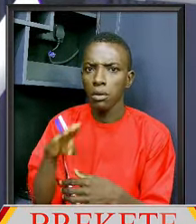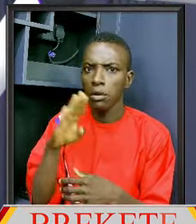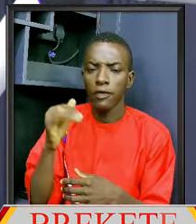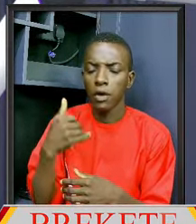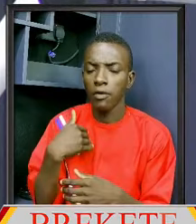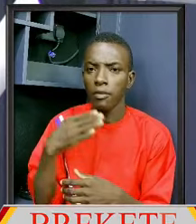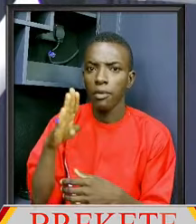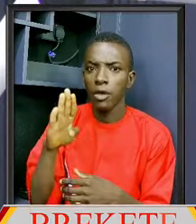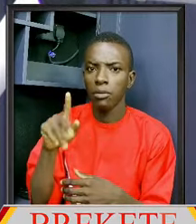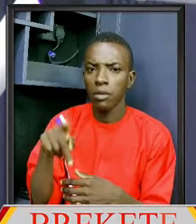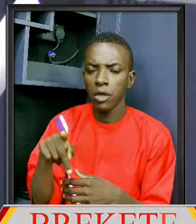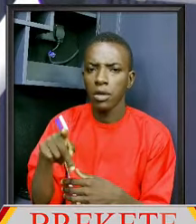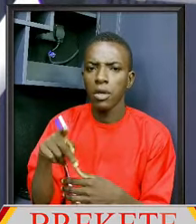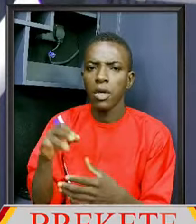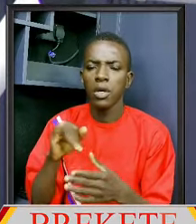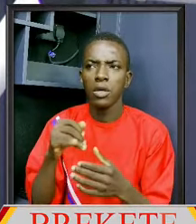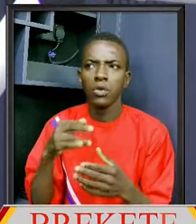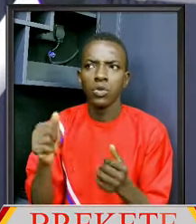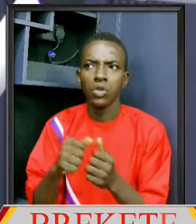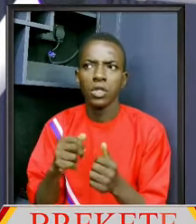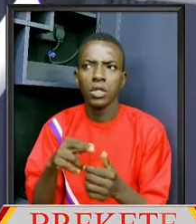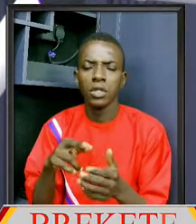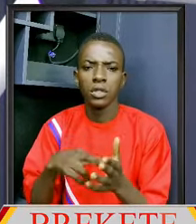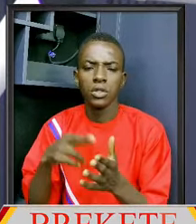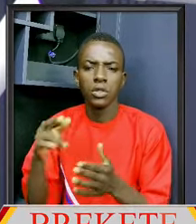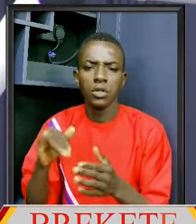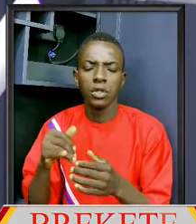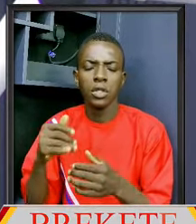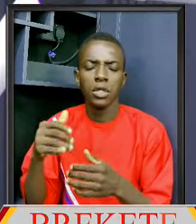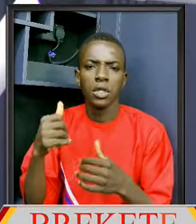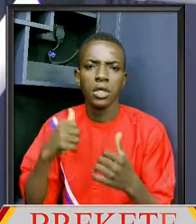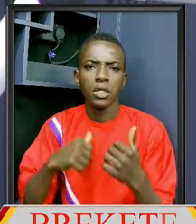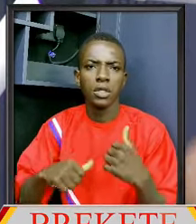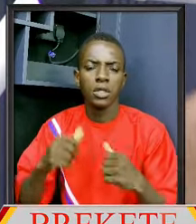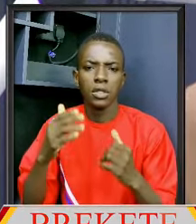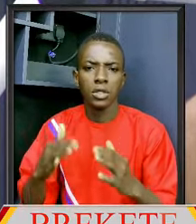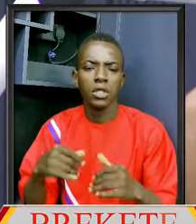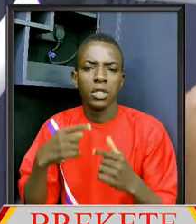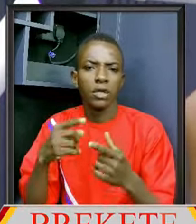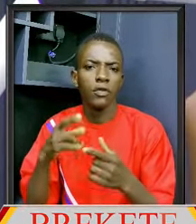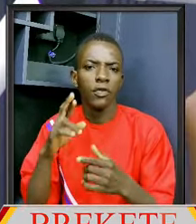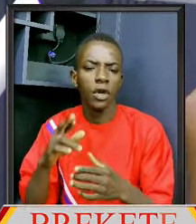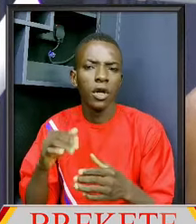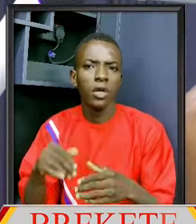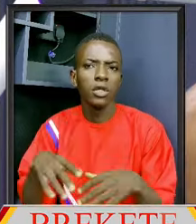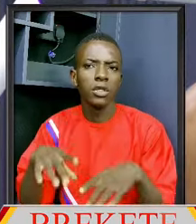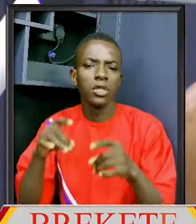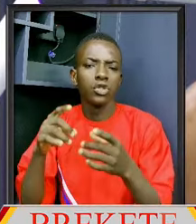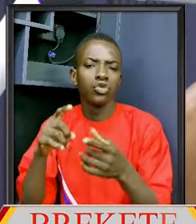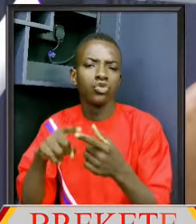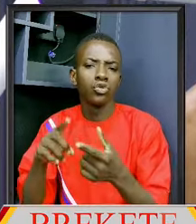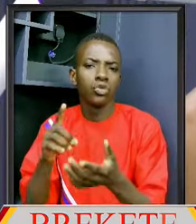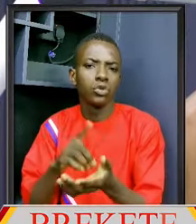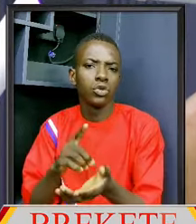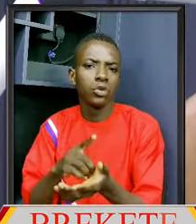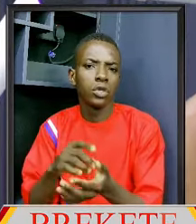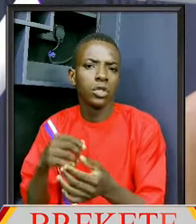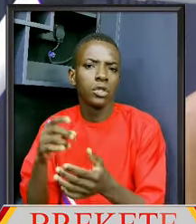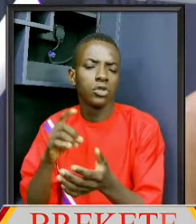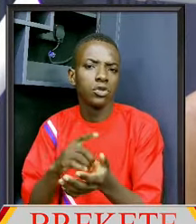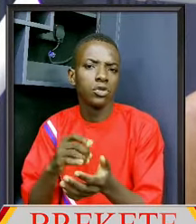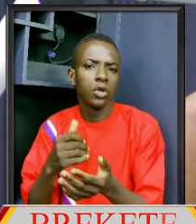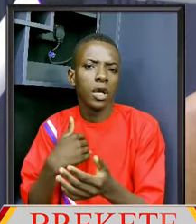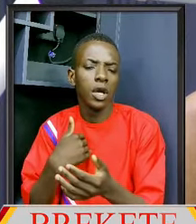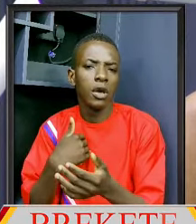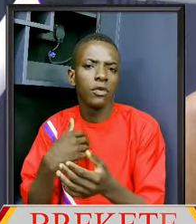BP. And it was with that result the lab scientist gave her. She now took it to the doctor. And the doctor said,